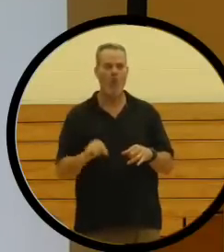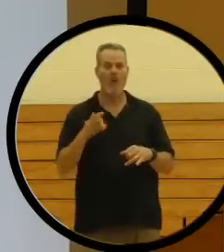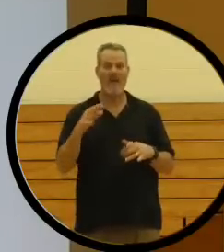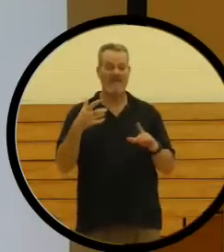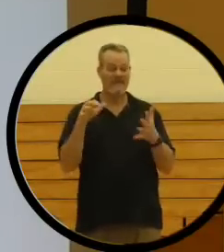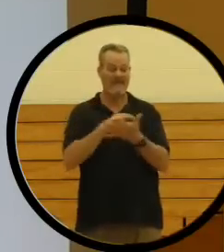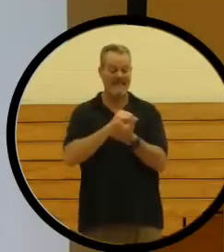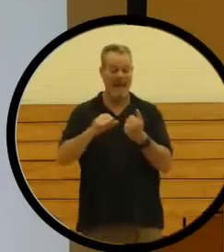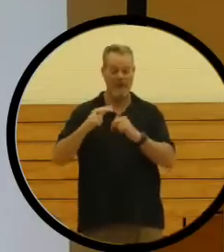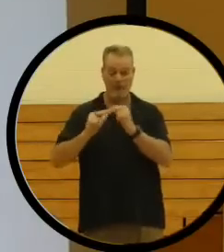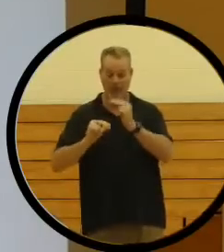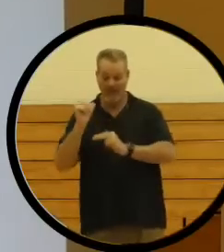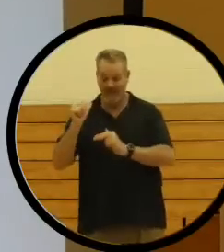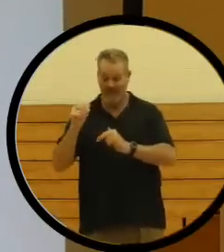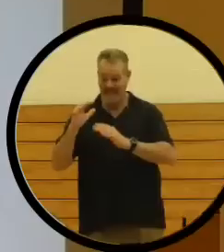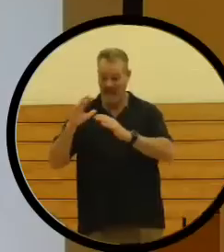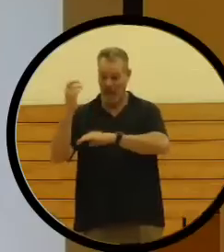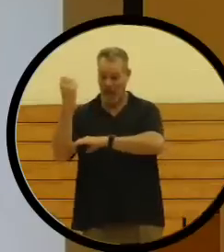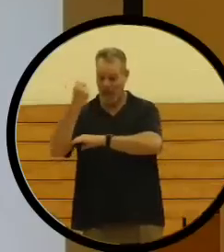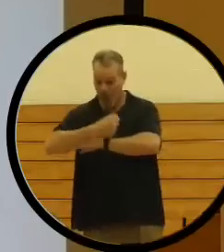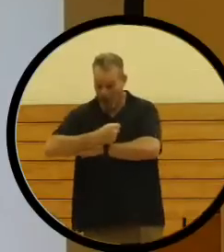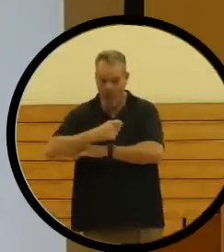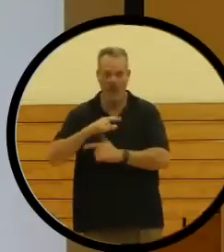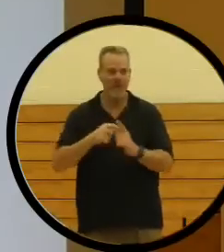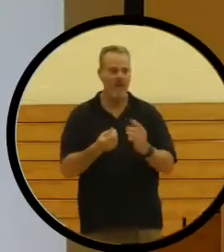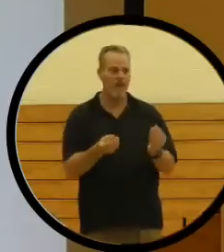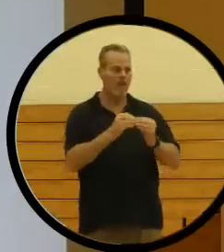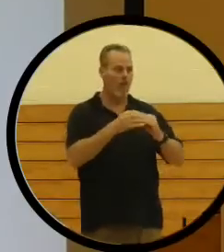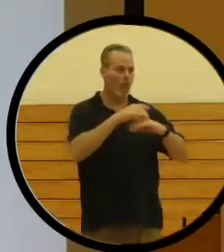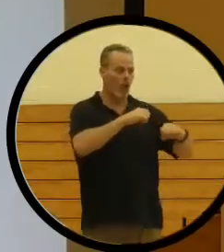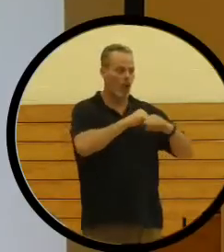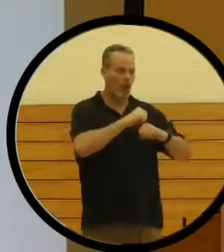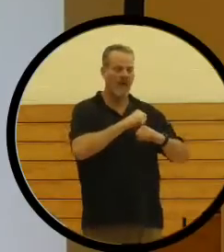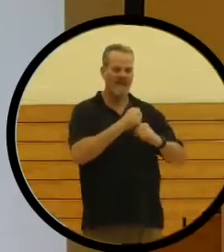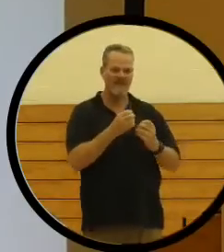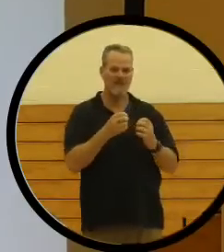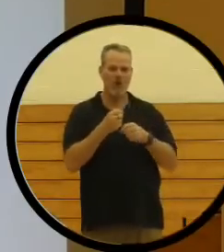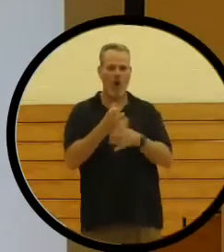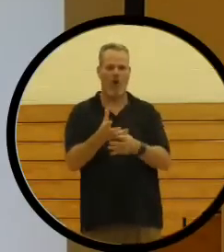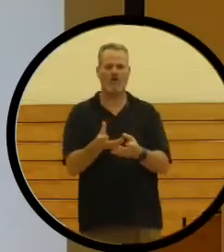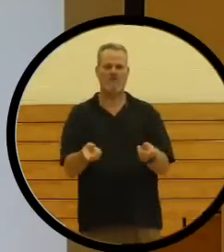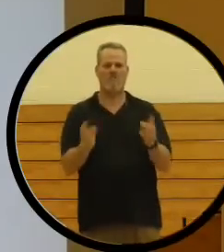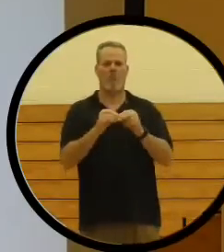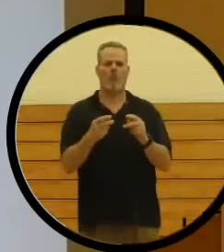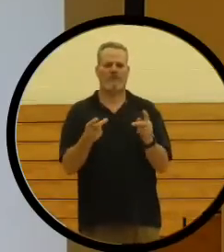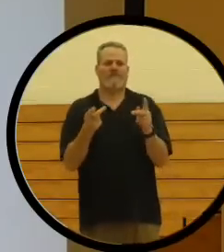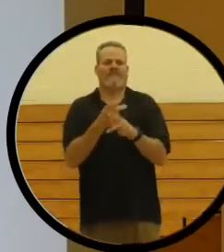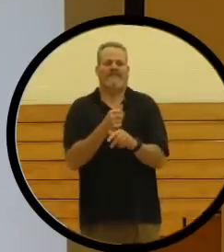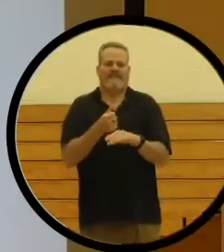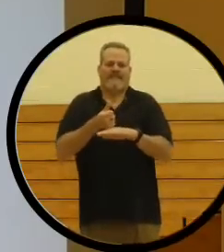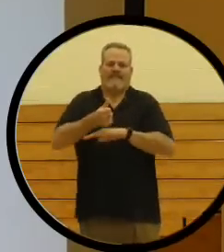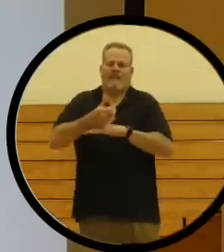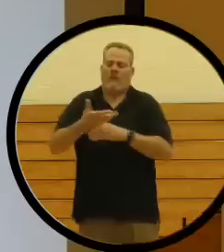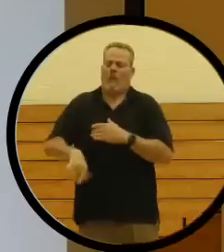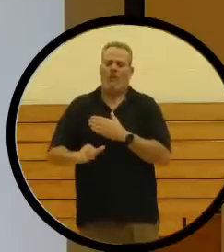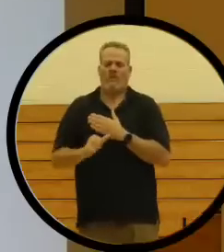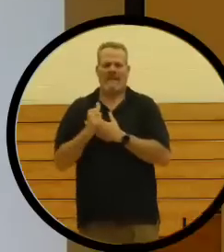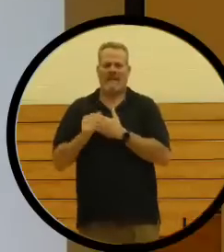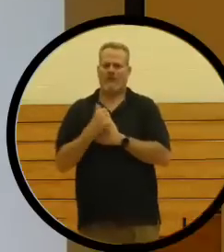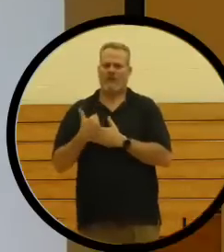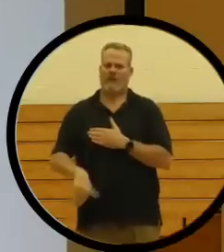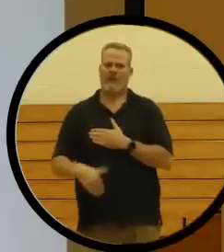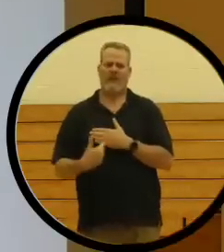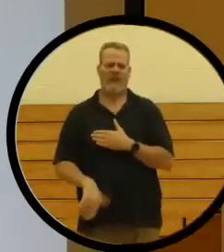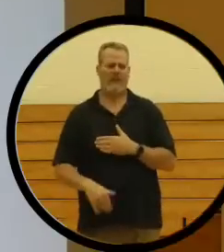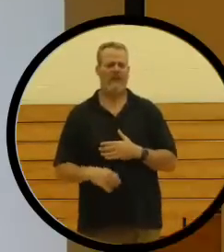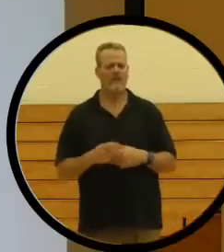already, then those little earthquakes can actually make the building quite dangerous, right? So there is a